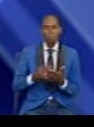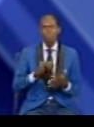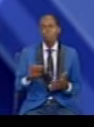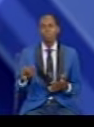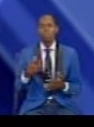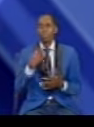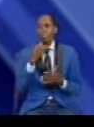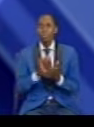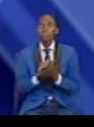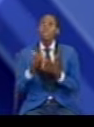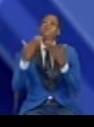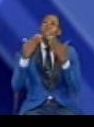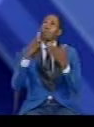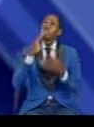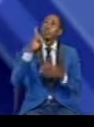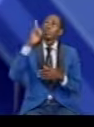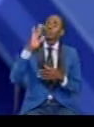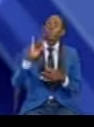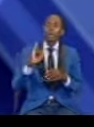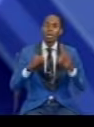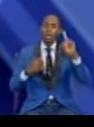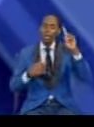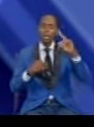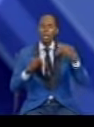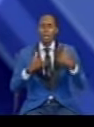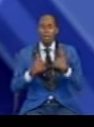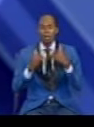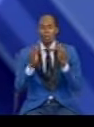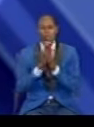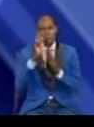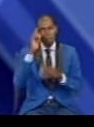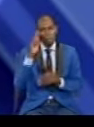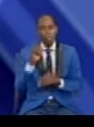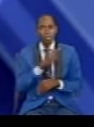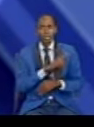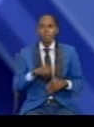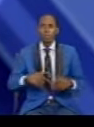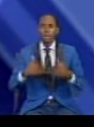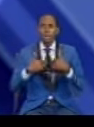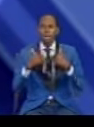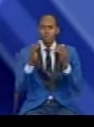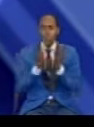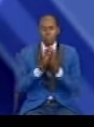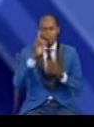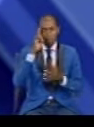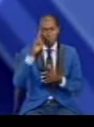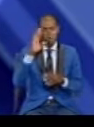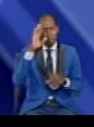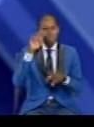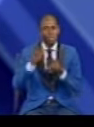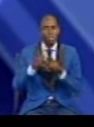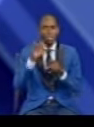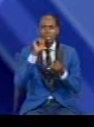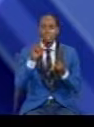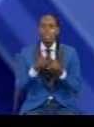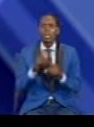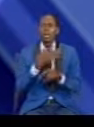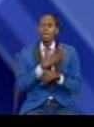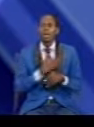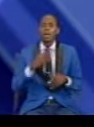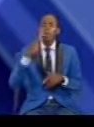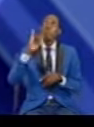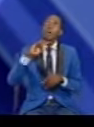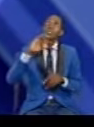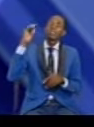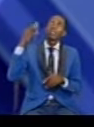said, I have prayed for you. The Lord has prayed for you, brother. The Lord has prayed for you, sister. And by the grace of God, the